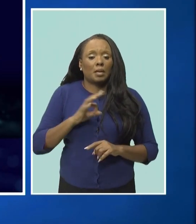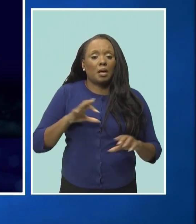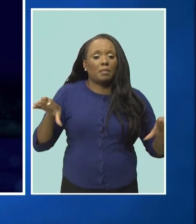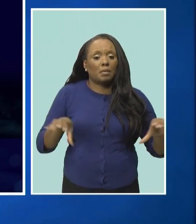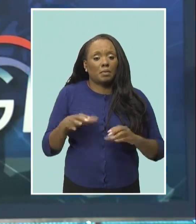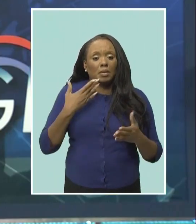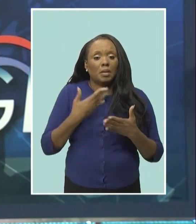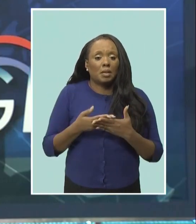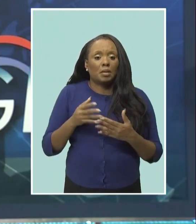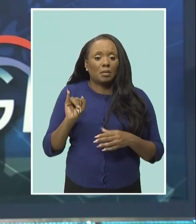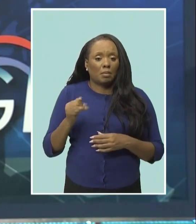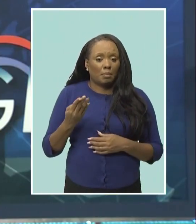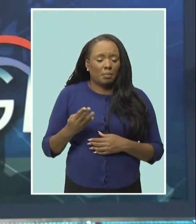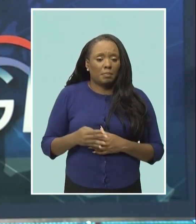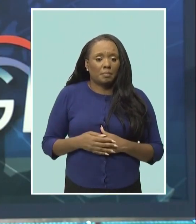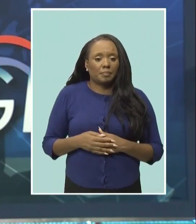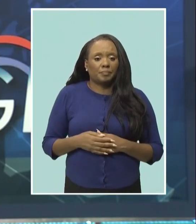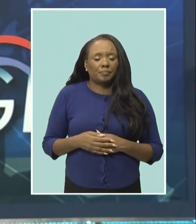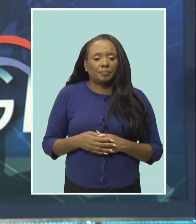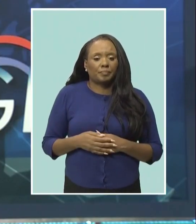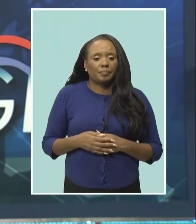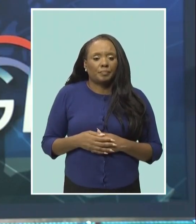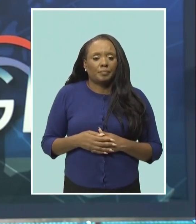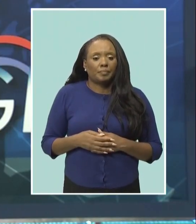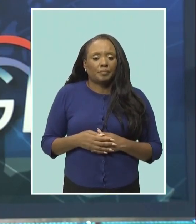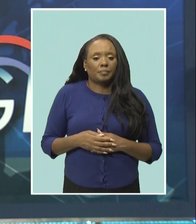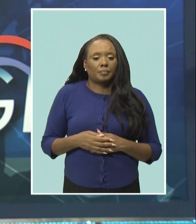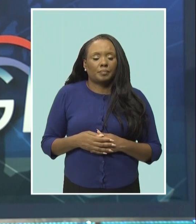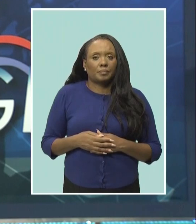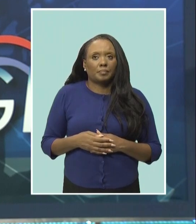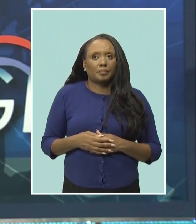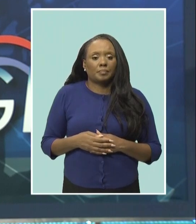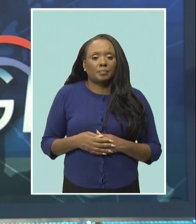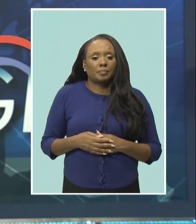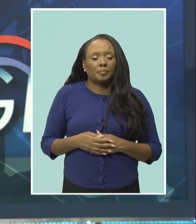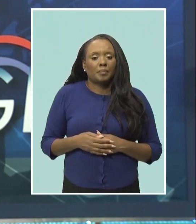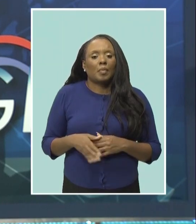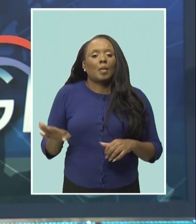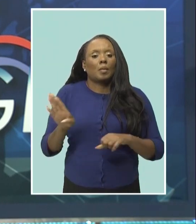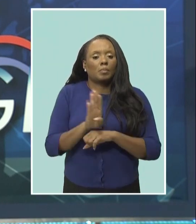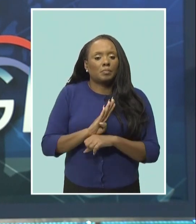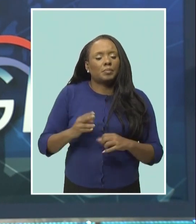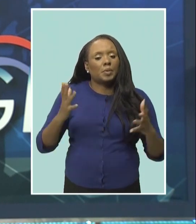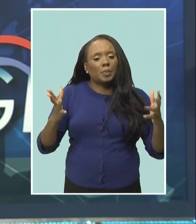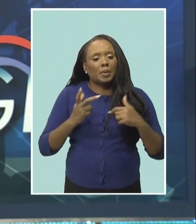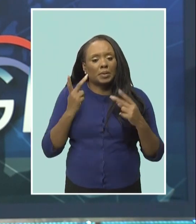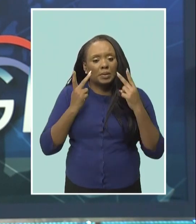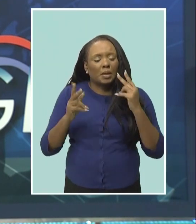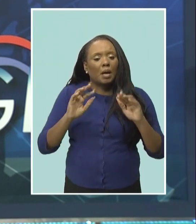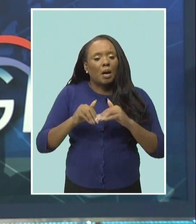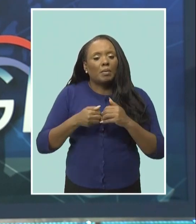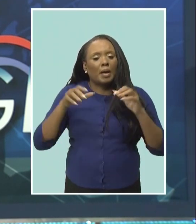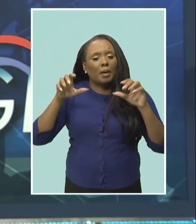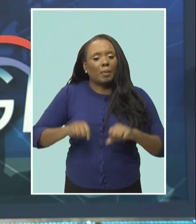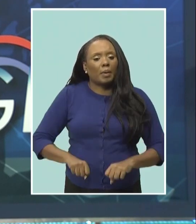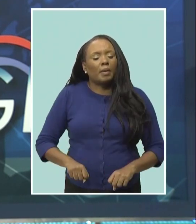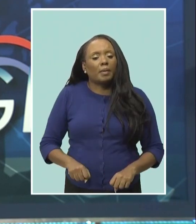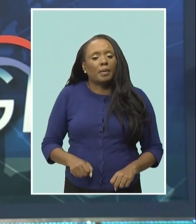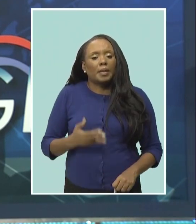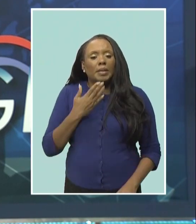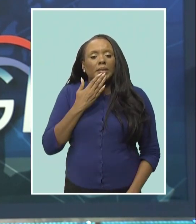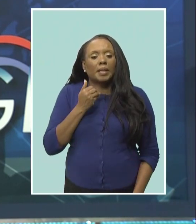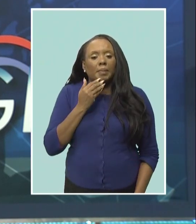it. Barbados will, with urgency, look into how they can acquire diabetes drugs and